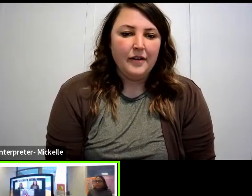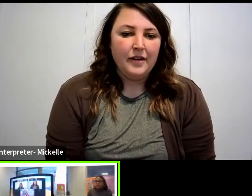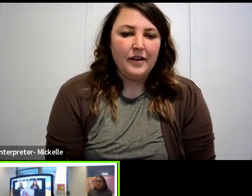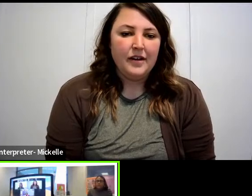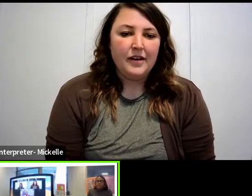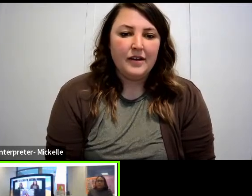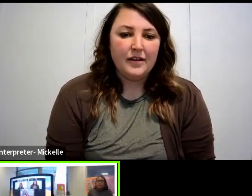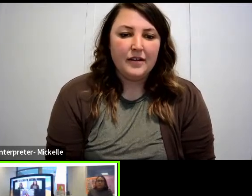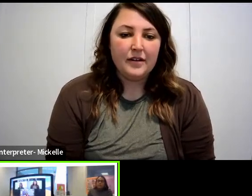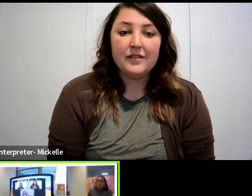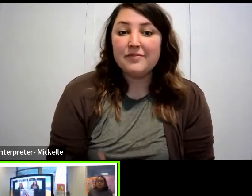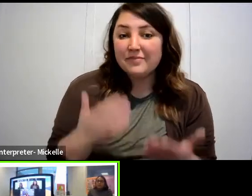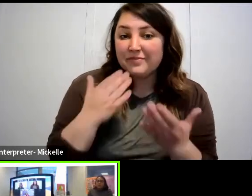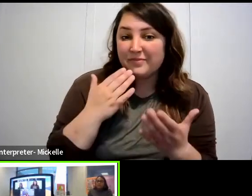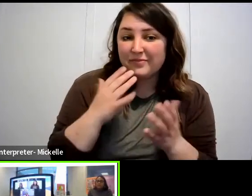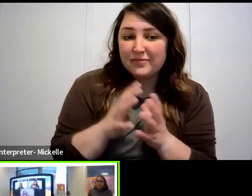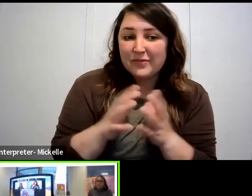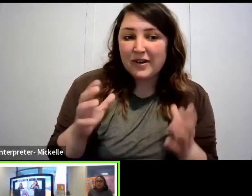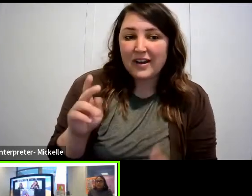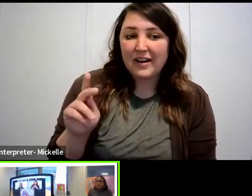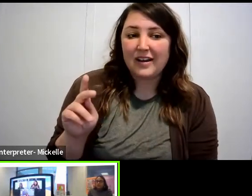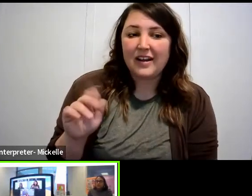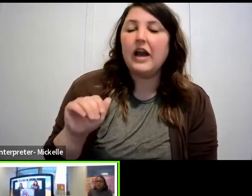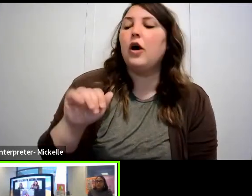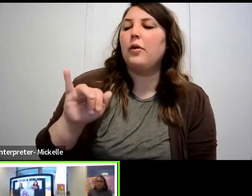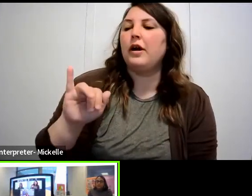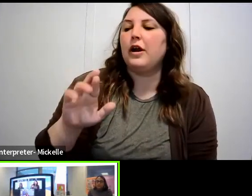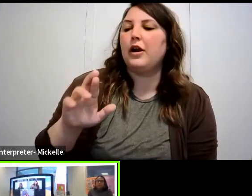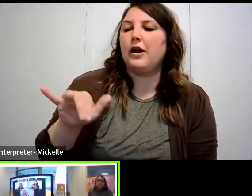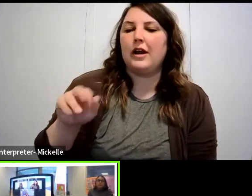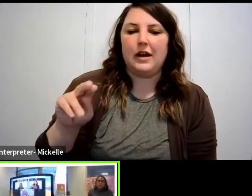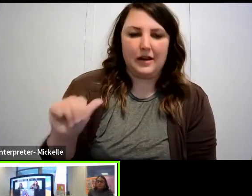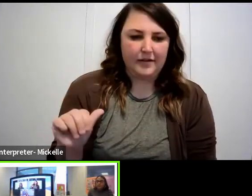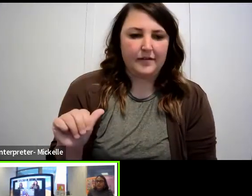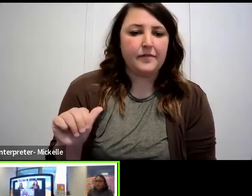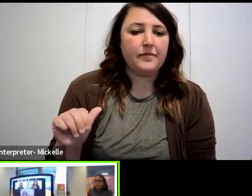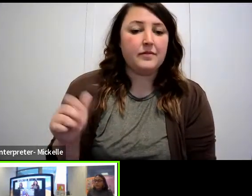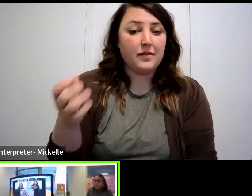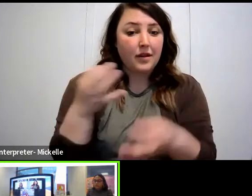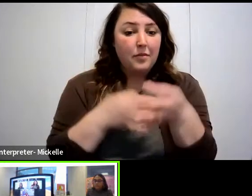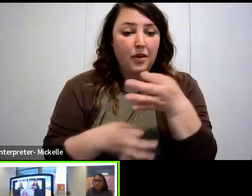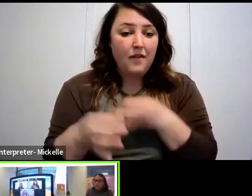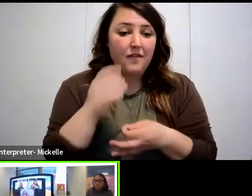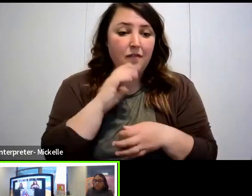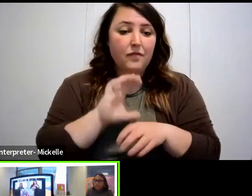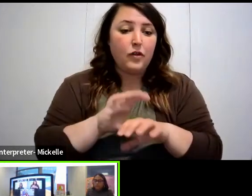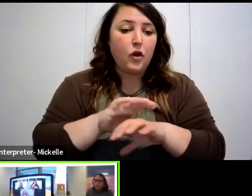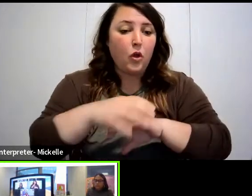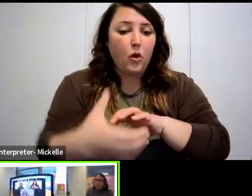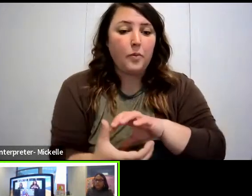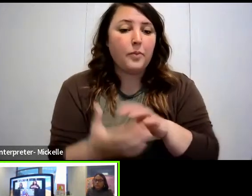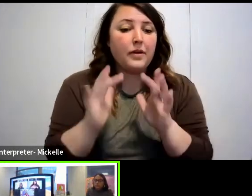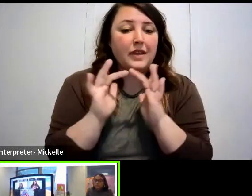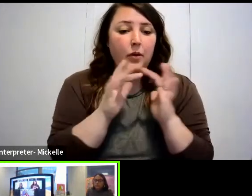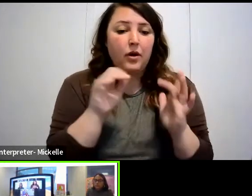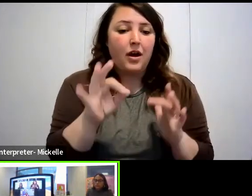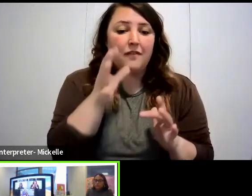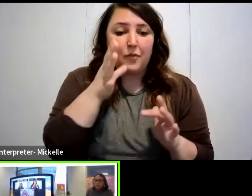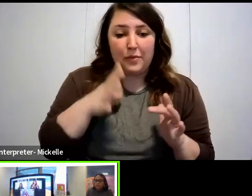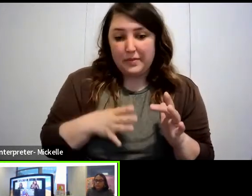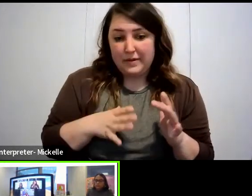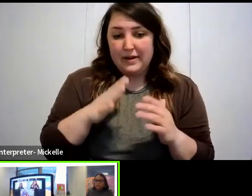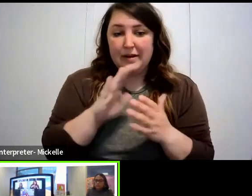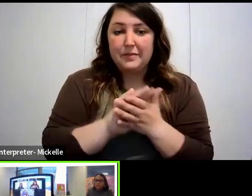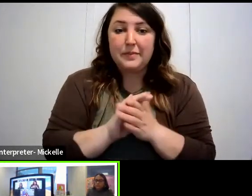Thank you very much, Irina. On behalf of the Global Network of Women Peace Builders and everyone involved